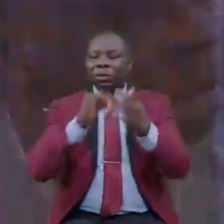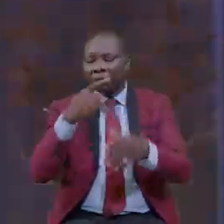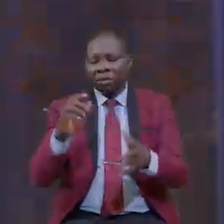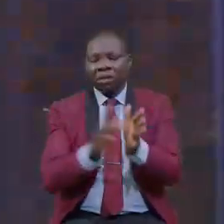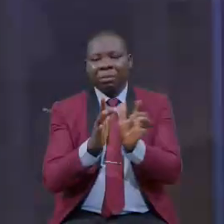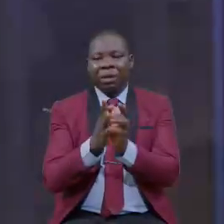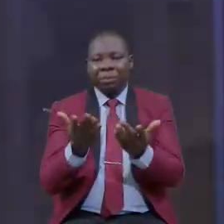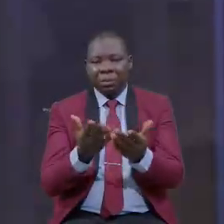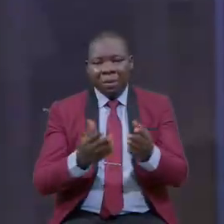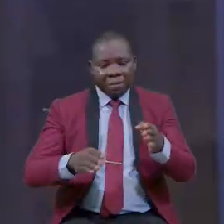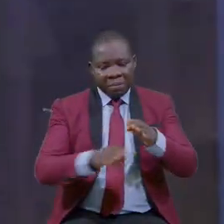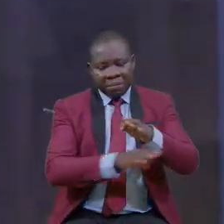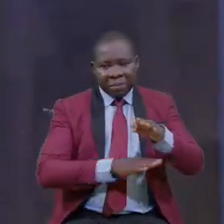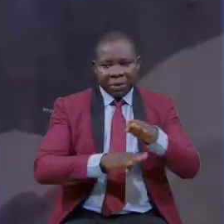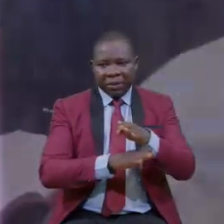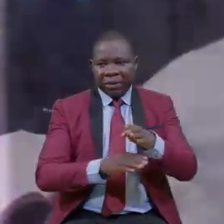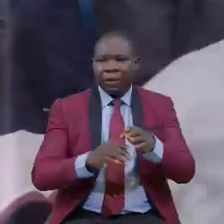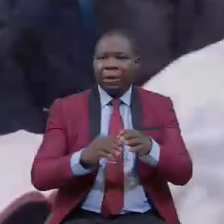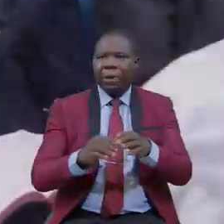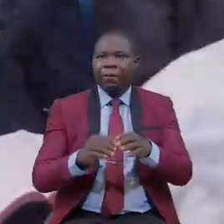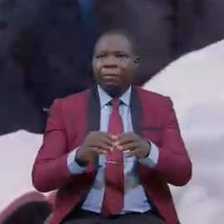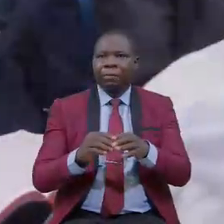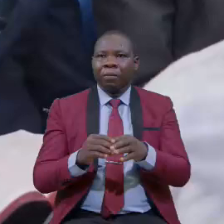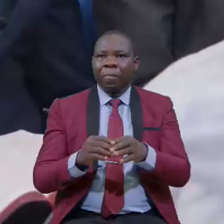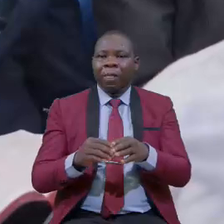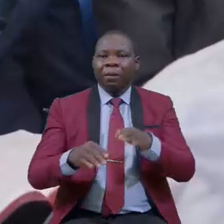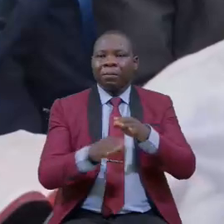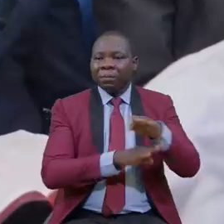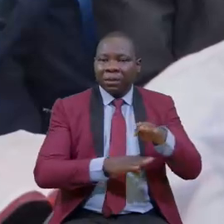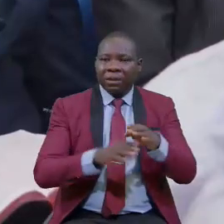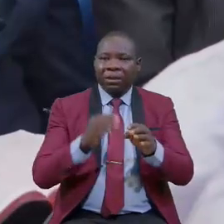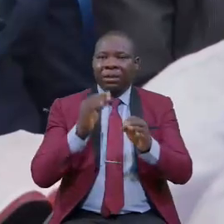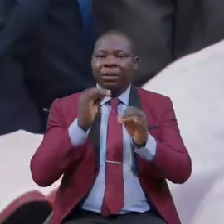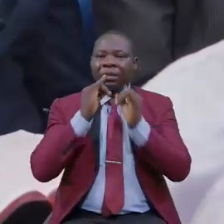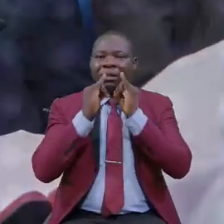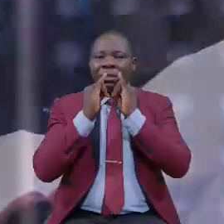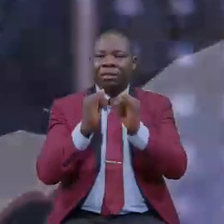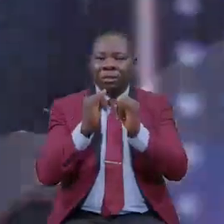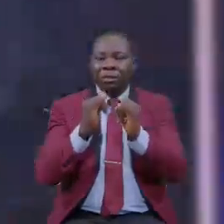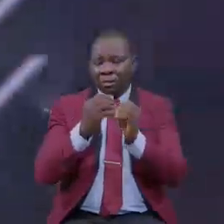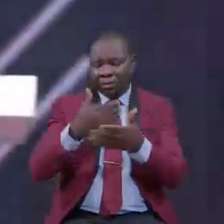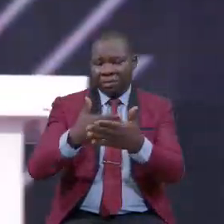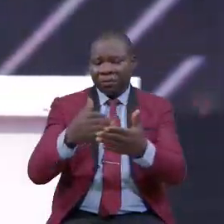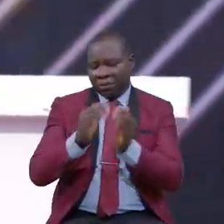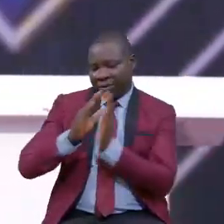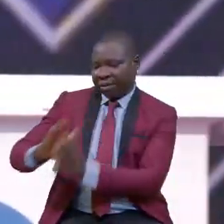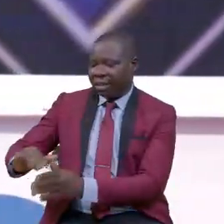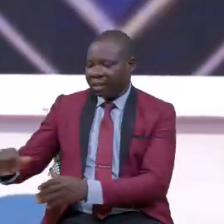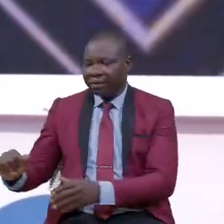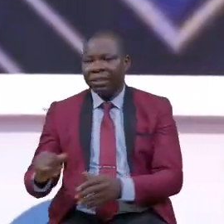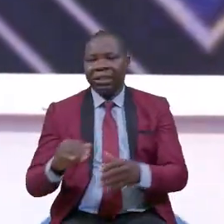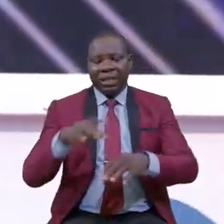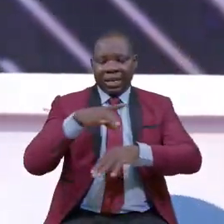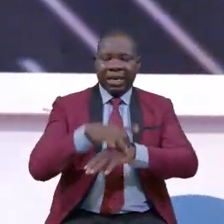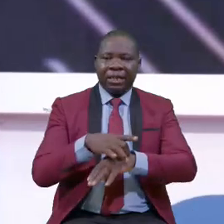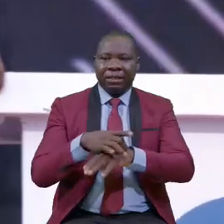bible say that again instru and by the grace of God